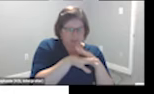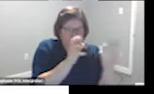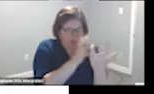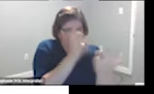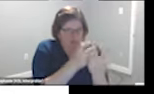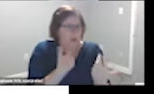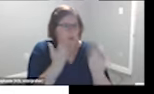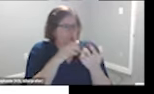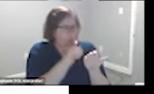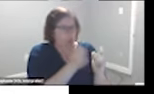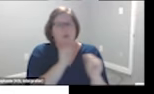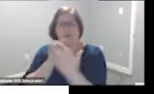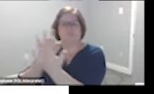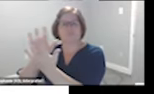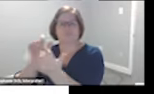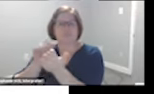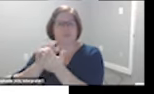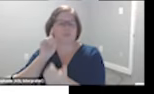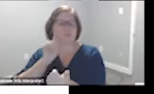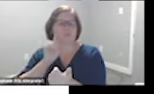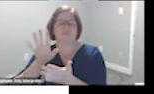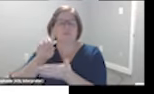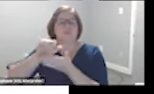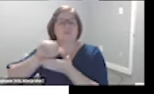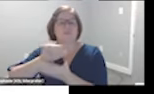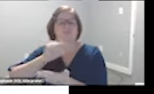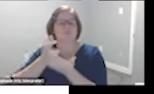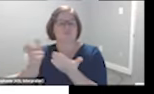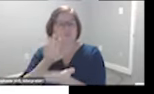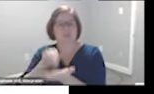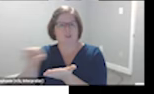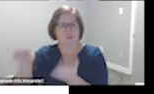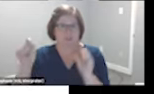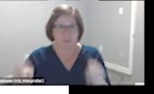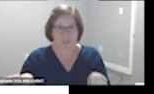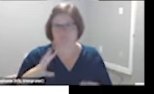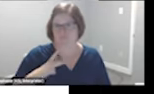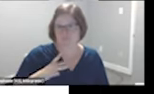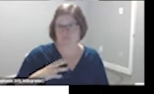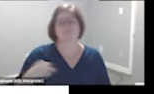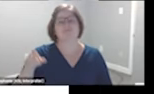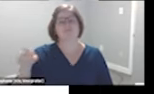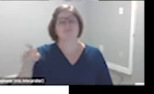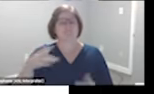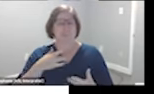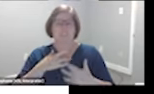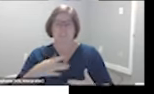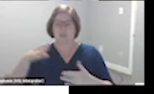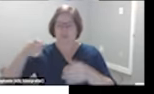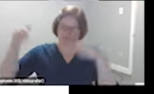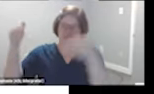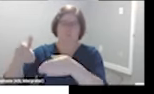accomplish. And these centers are often targeted at undergraduate students, so it's important to remind graduate students